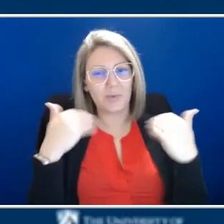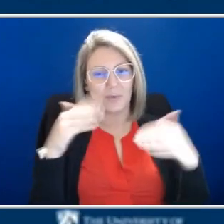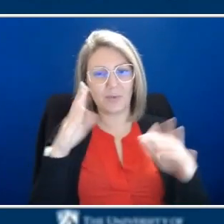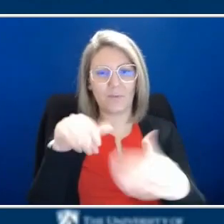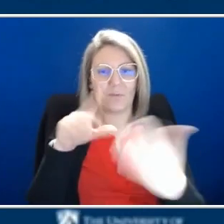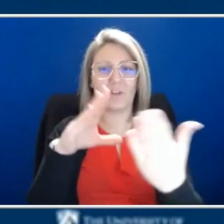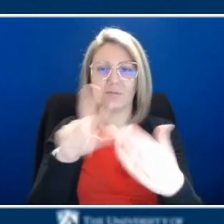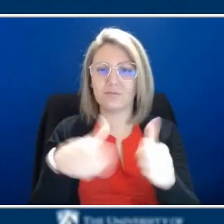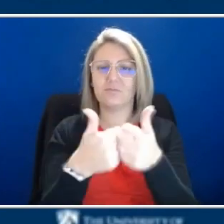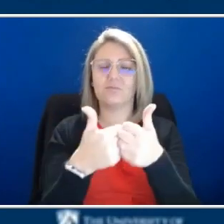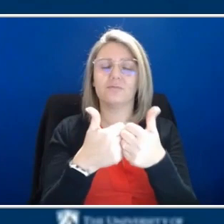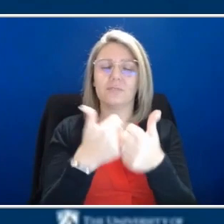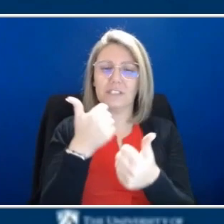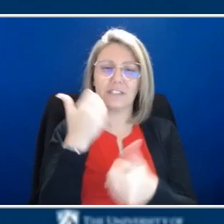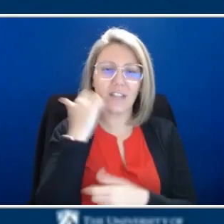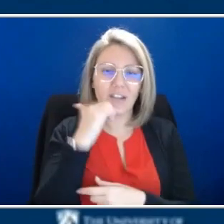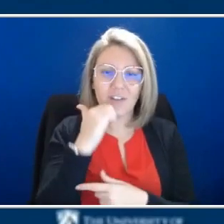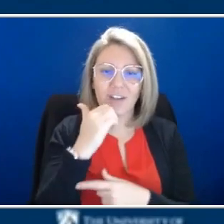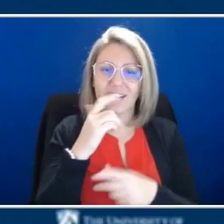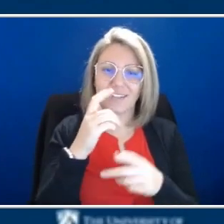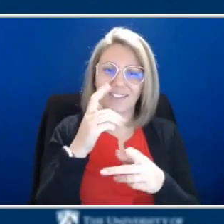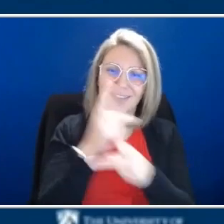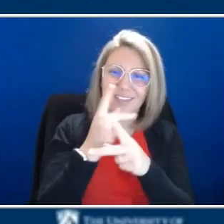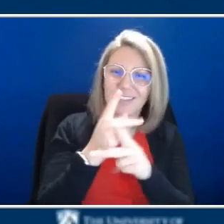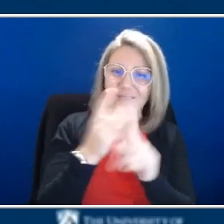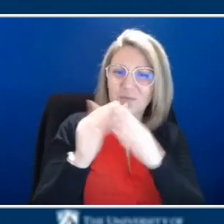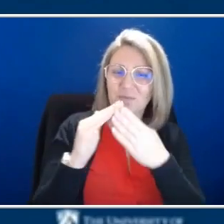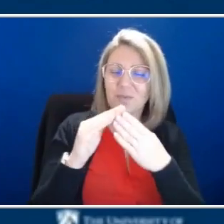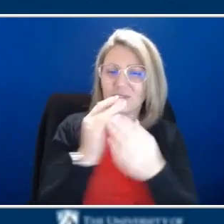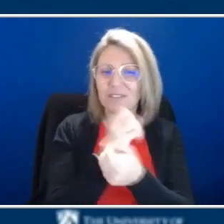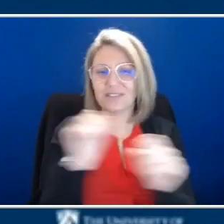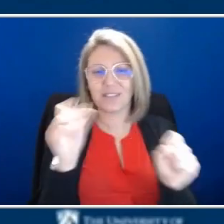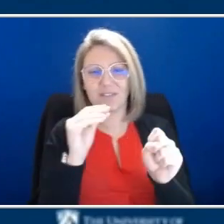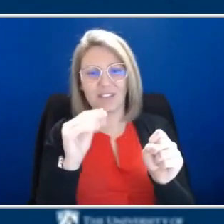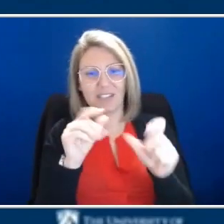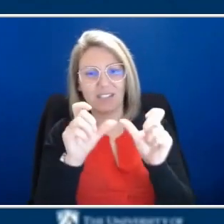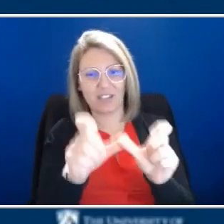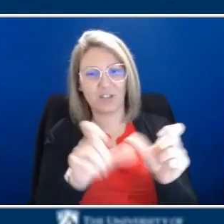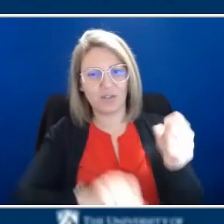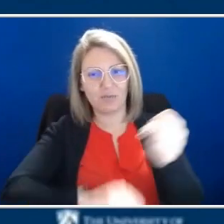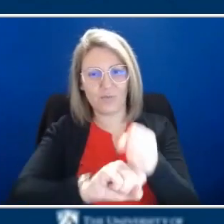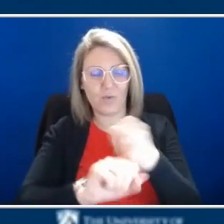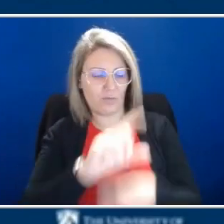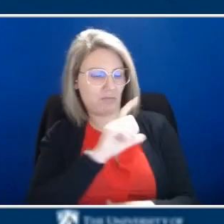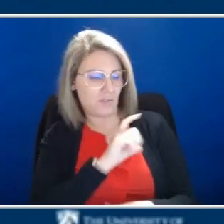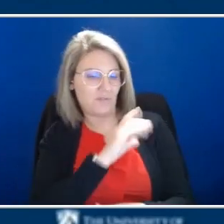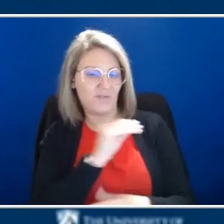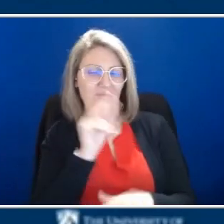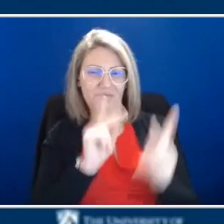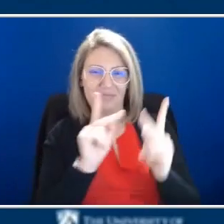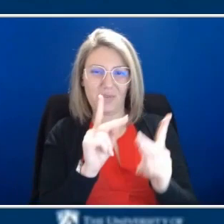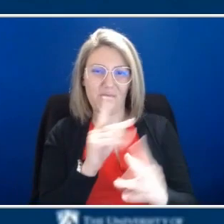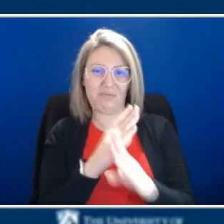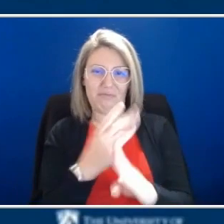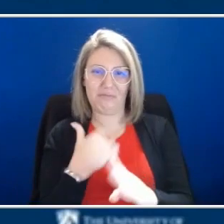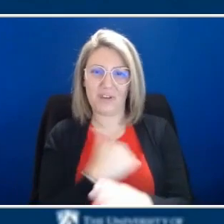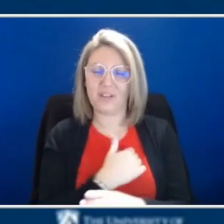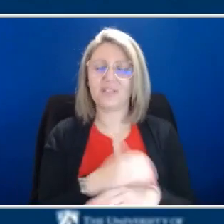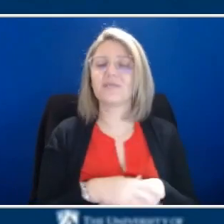our community safe. And we need to continue to support our police officers and those people that protect us.